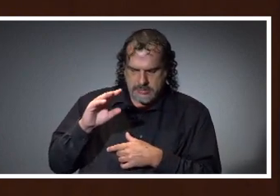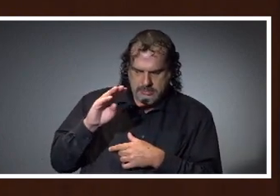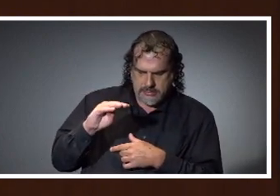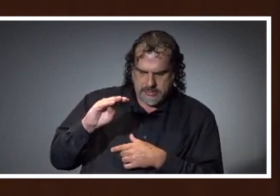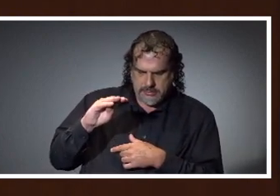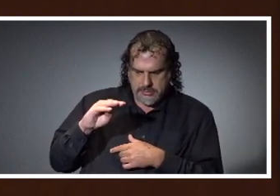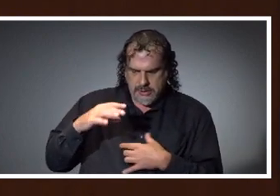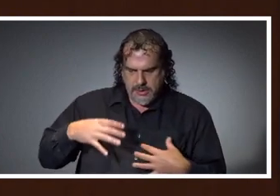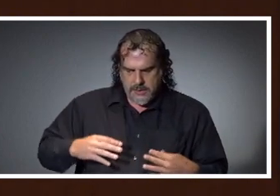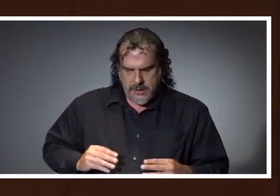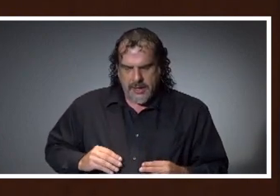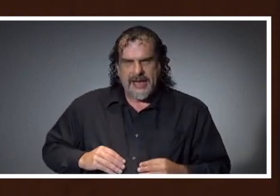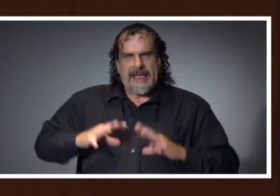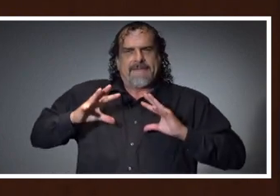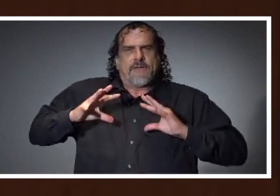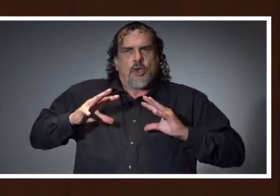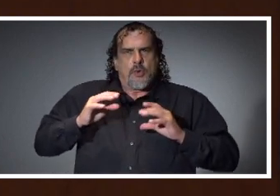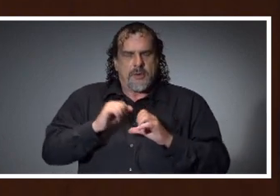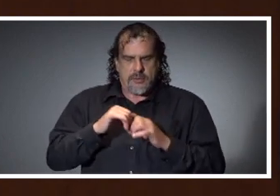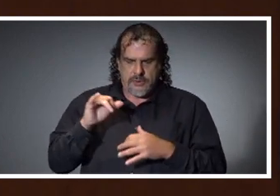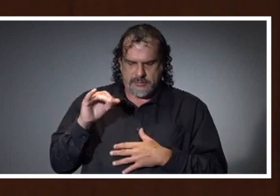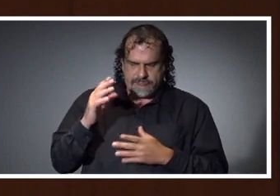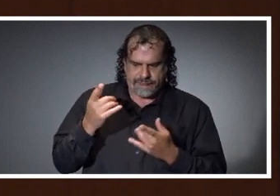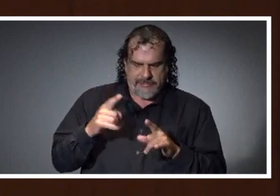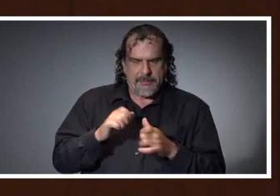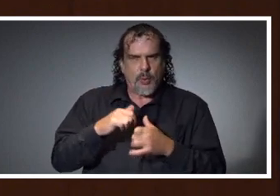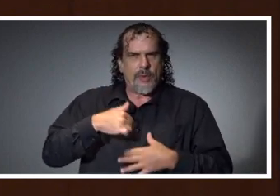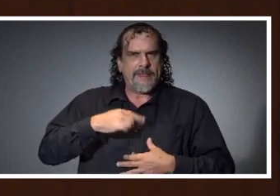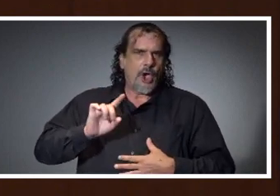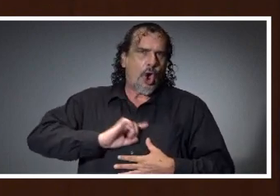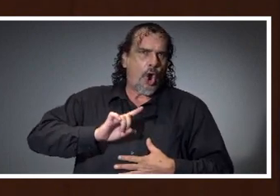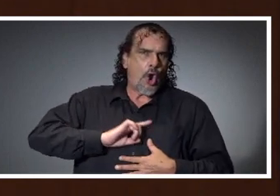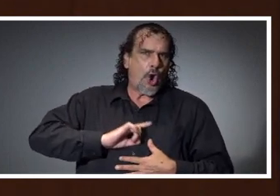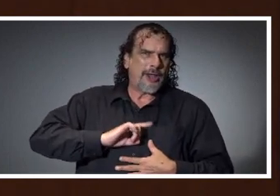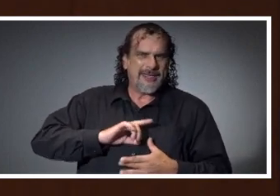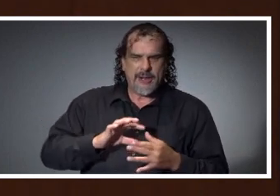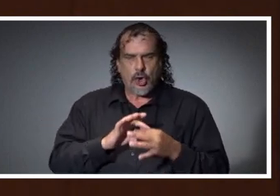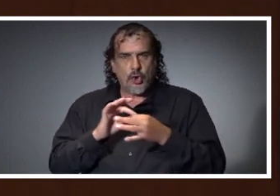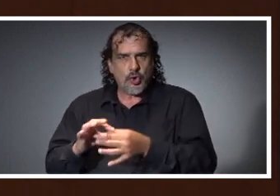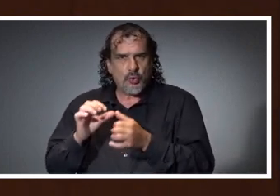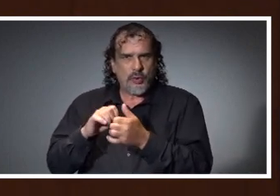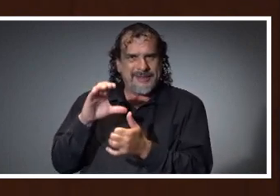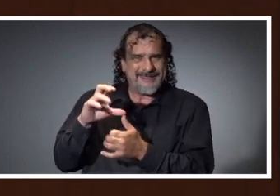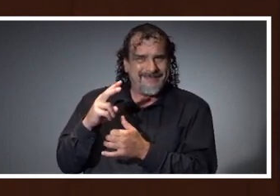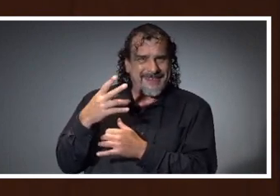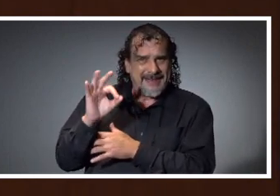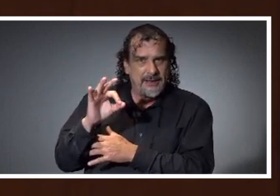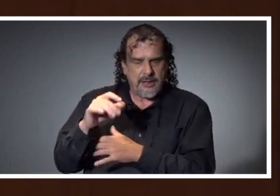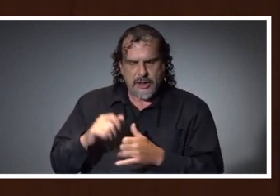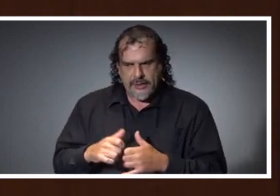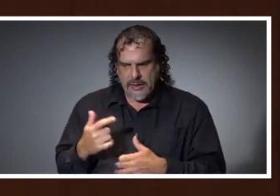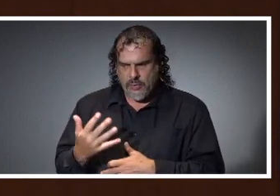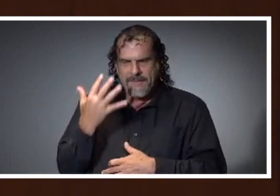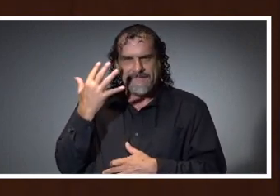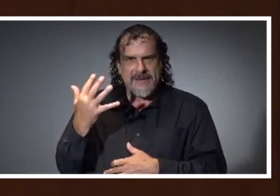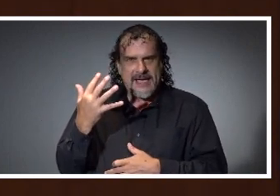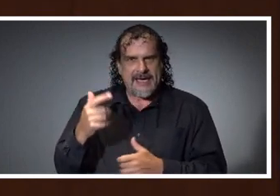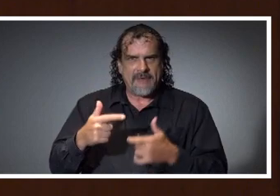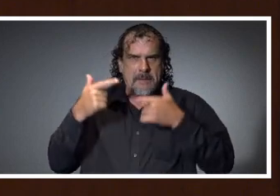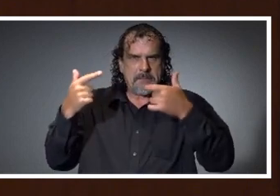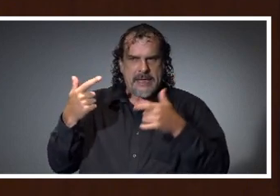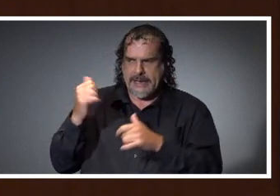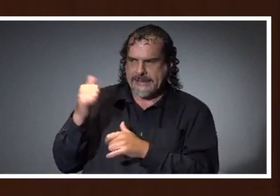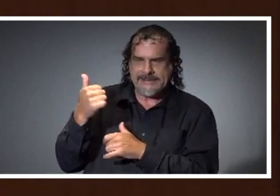inflammatory condition of the heart related to coronavirus. As you may have seen, there were five Big Ten football players recently tested positive